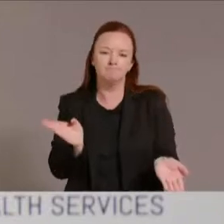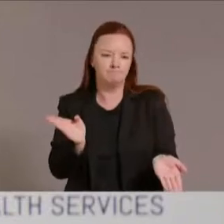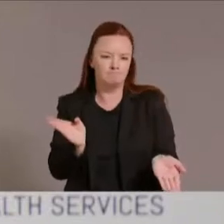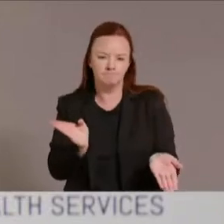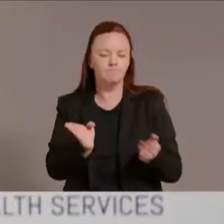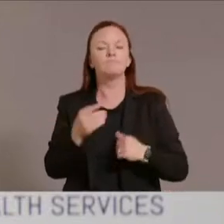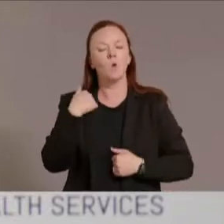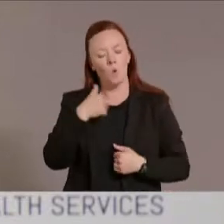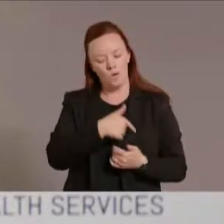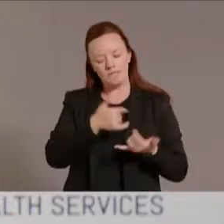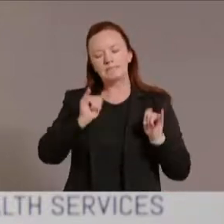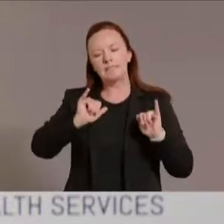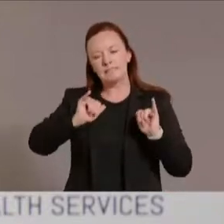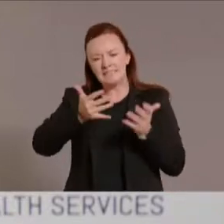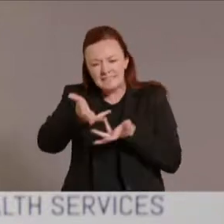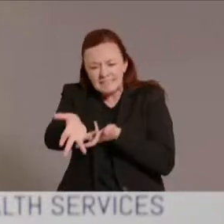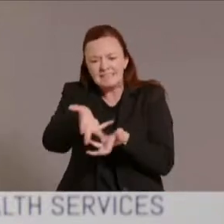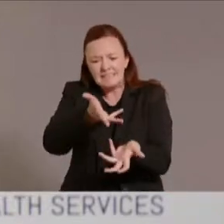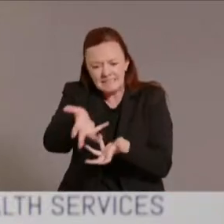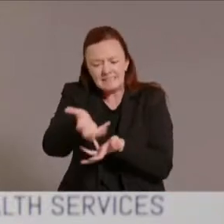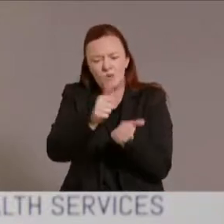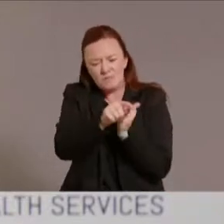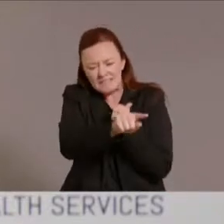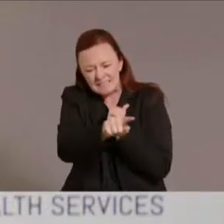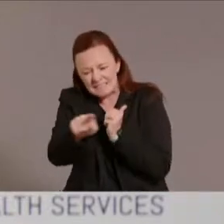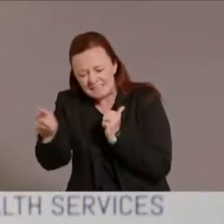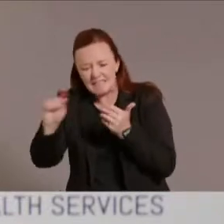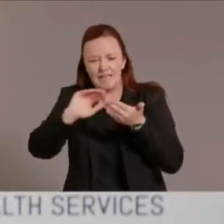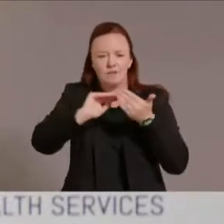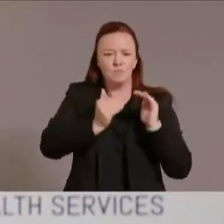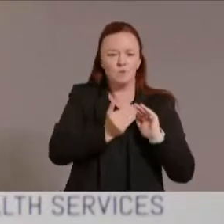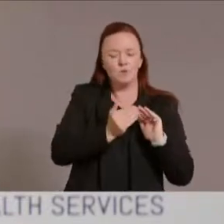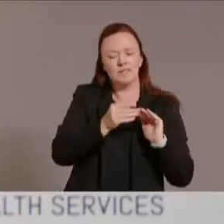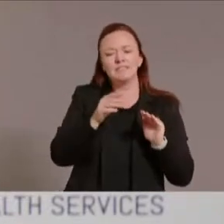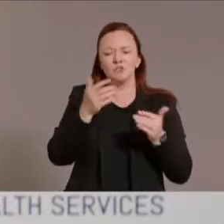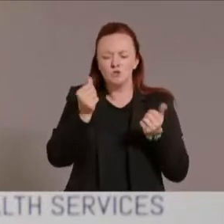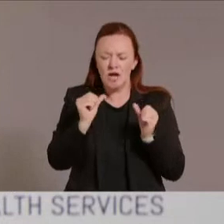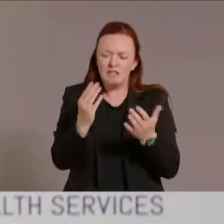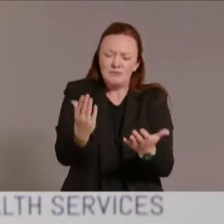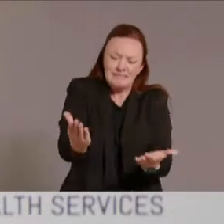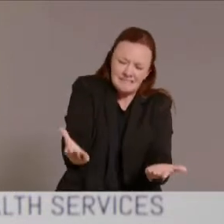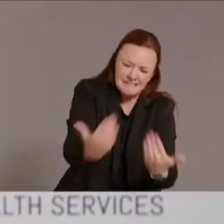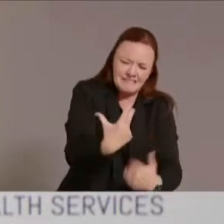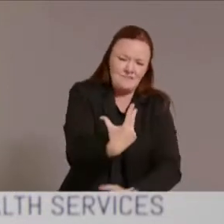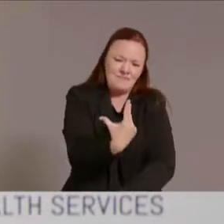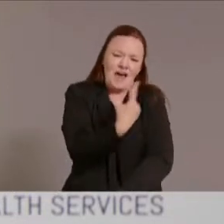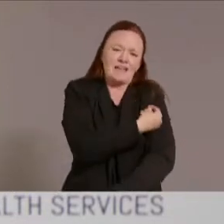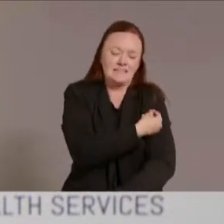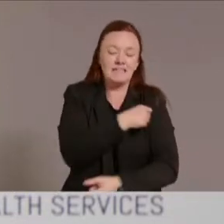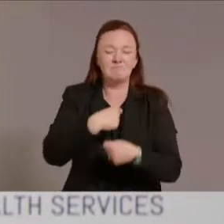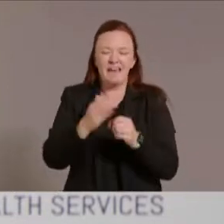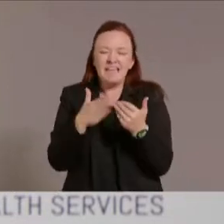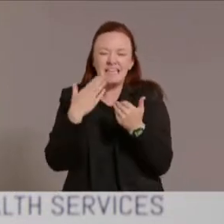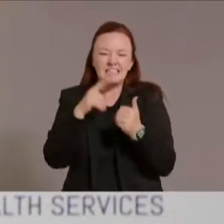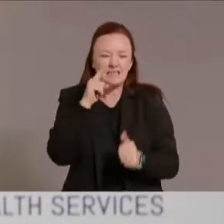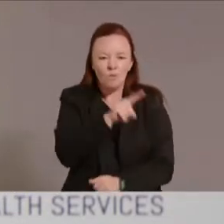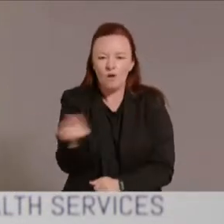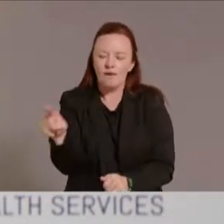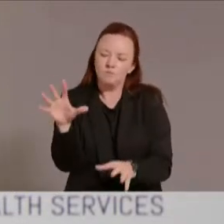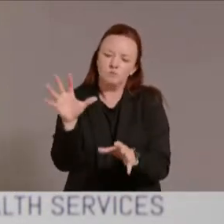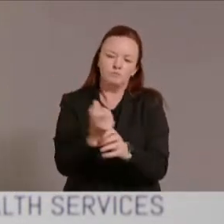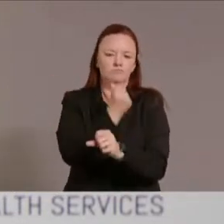hardly reached and underserved areas, to get them vaccine and to increase access in those areas.